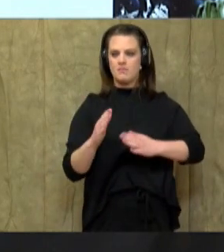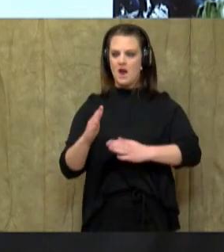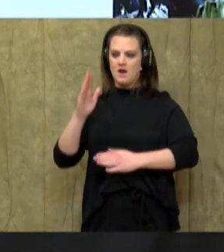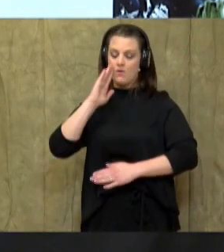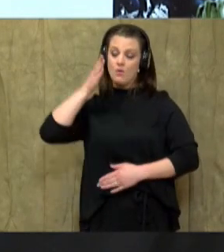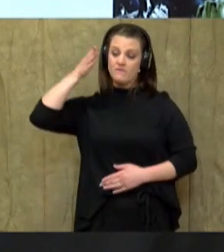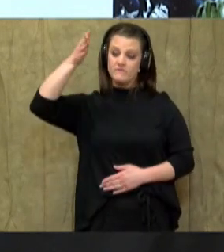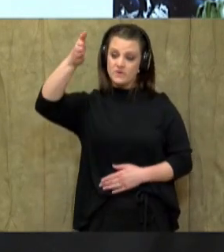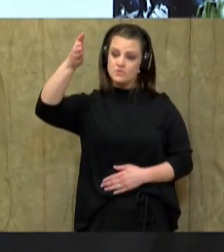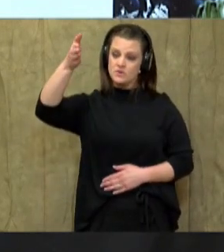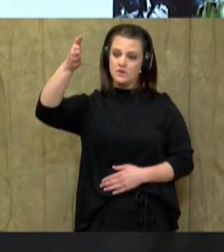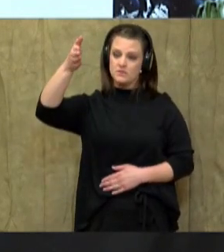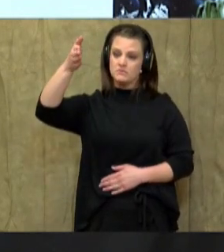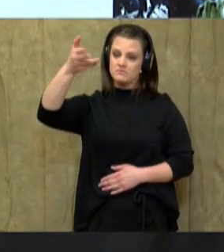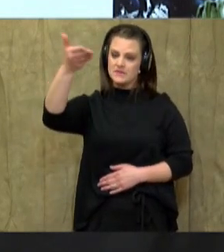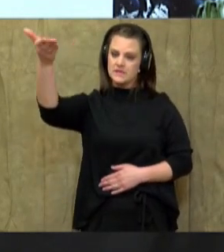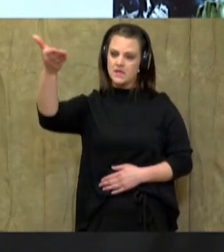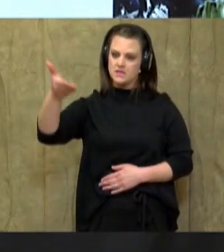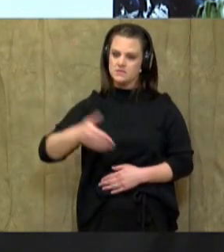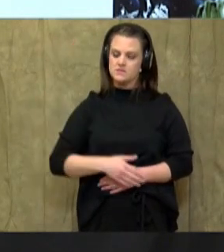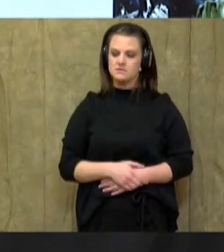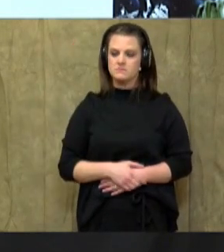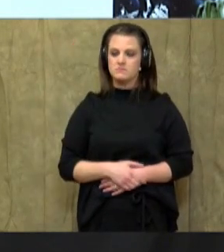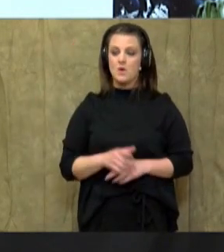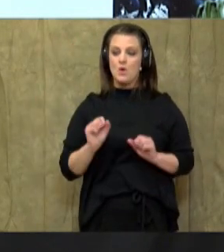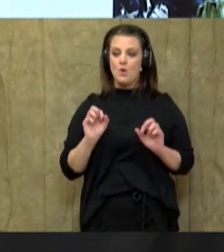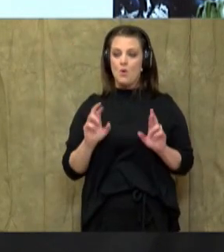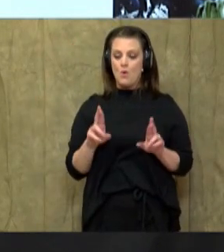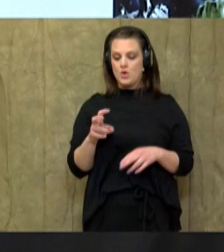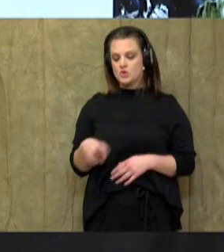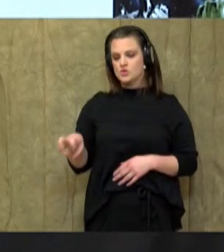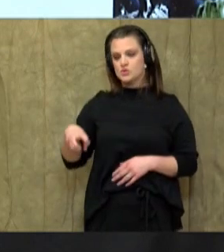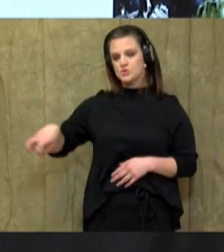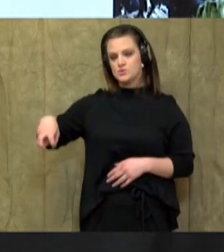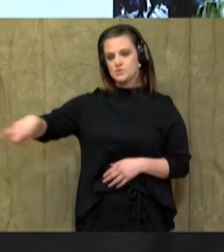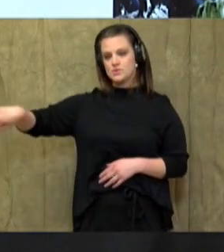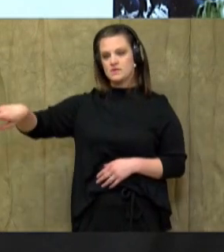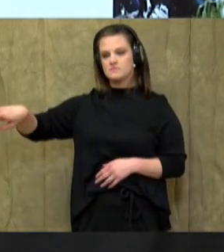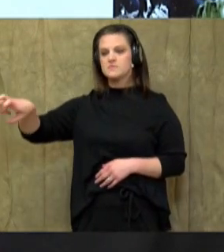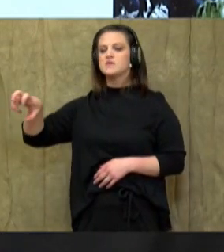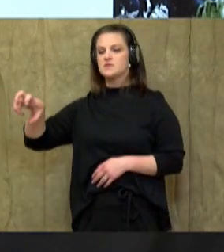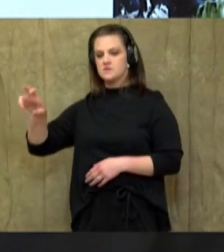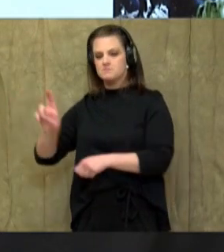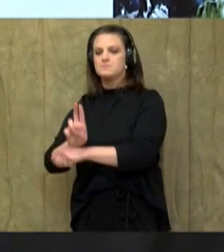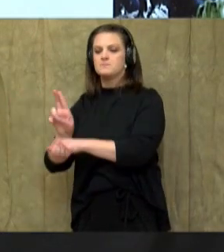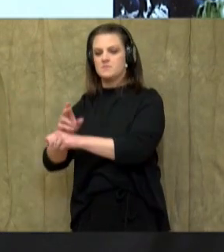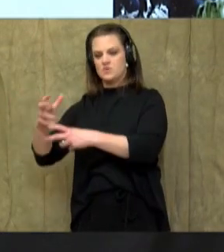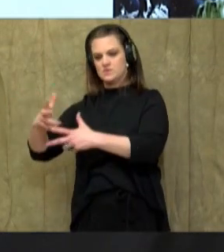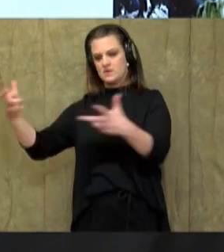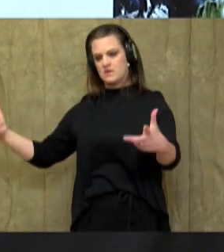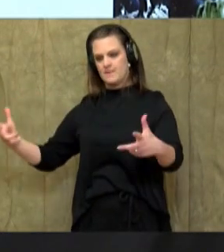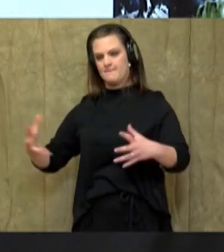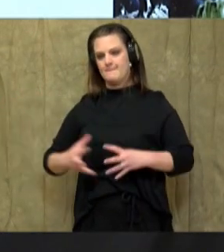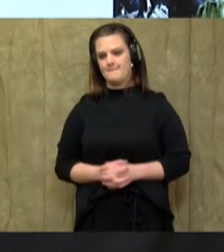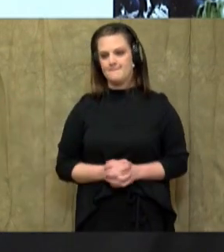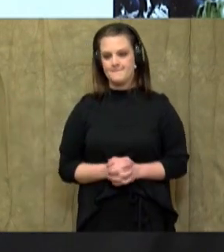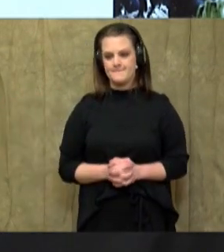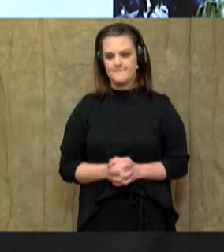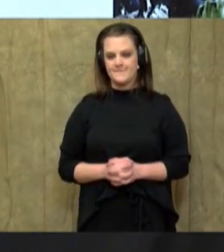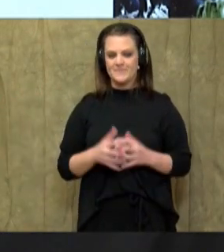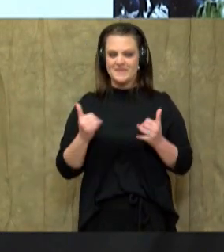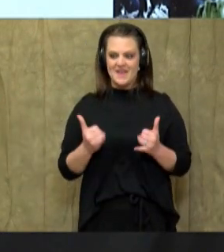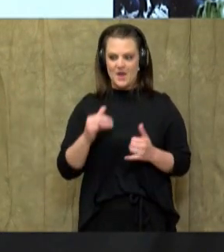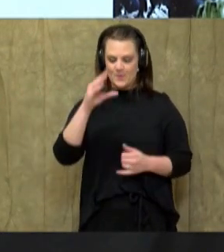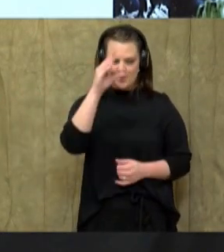of entertainment, or transportation often is mentioned. Now, boys and girls, I know